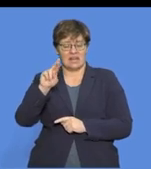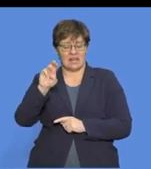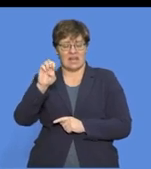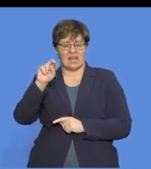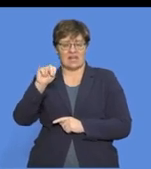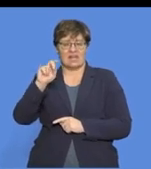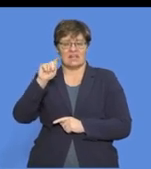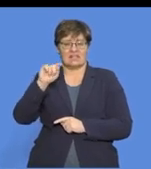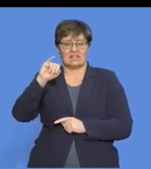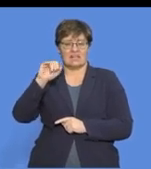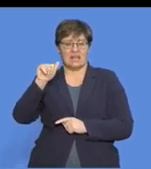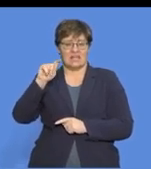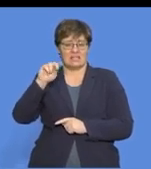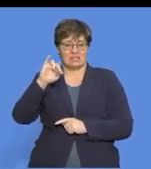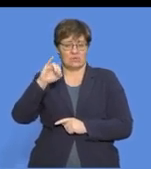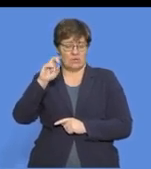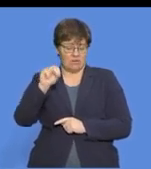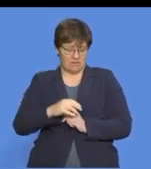differentiate.